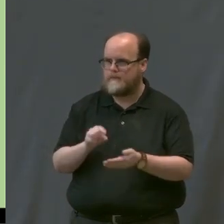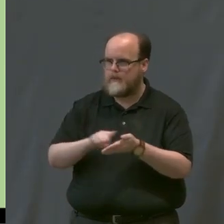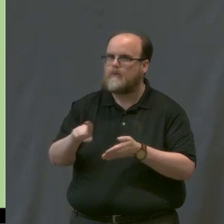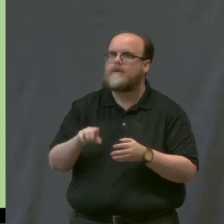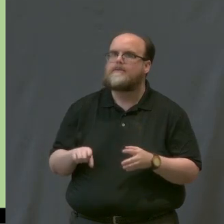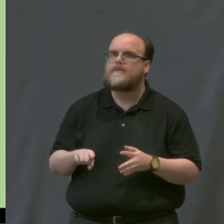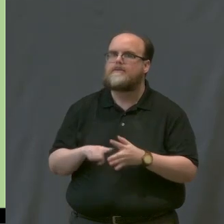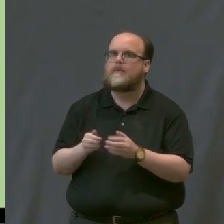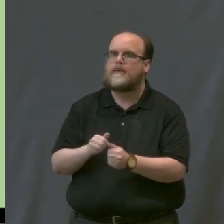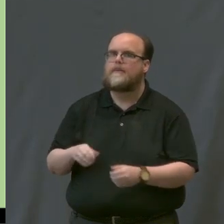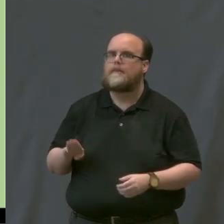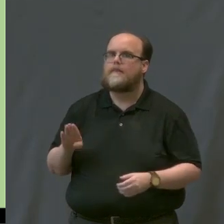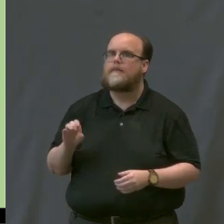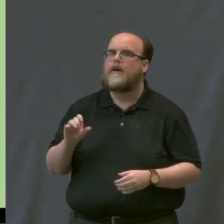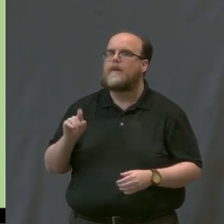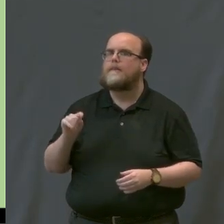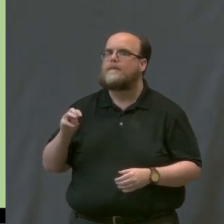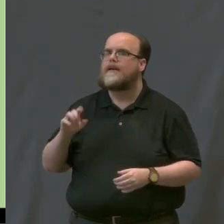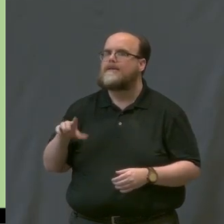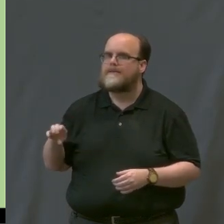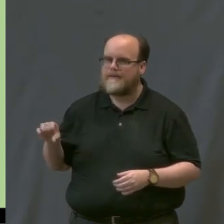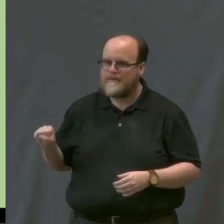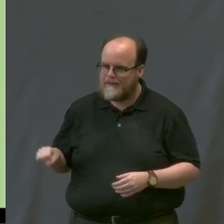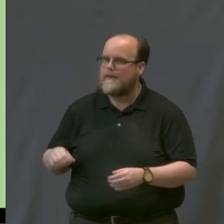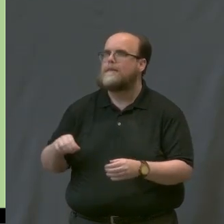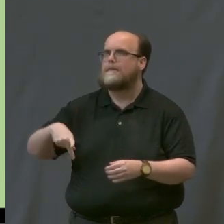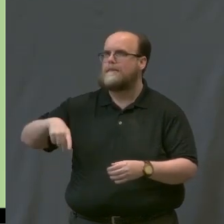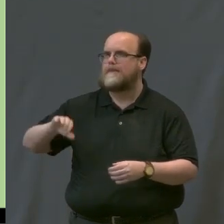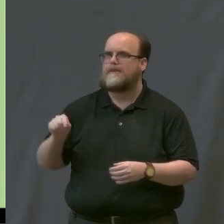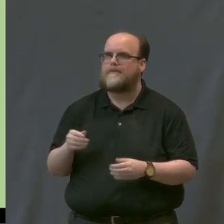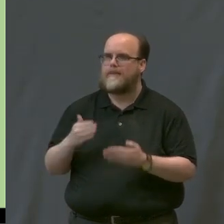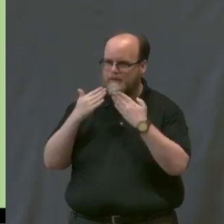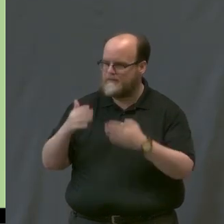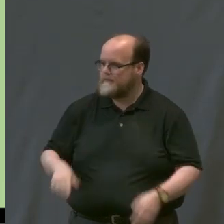next week we will start with the bottomless pit. Thank you. That is all.